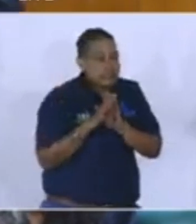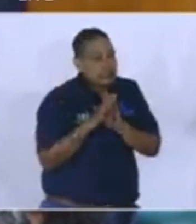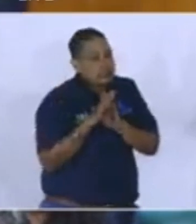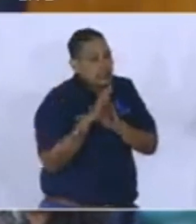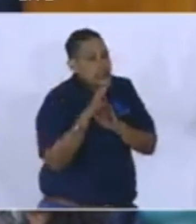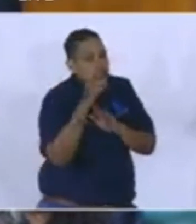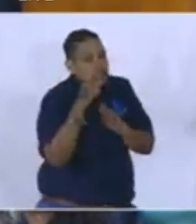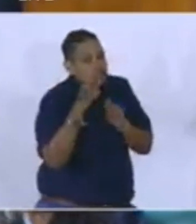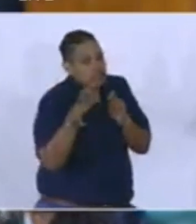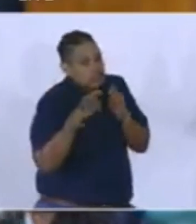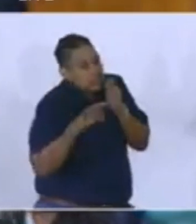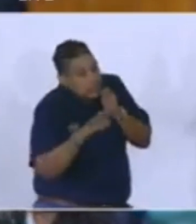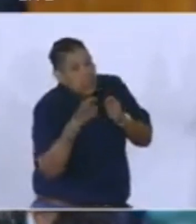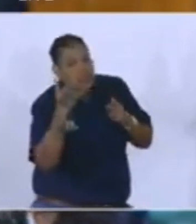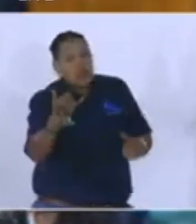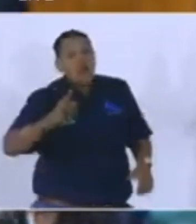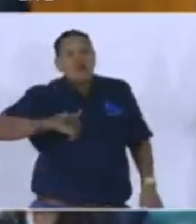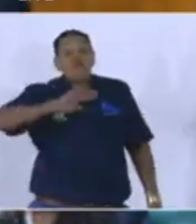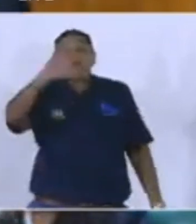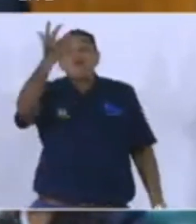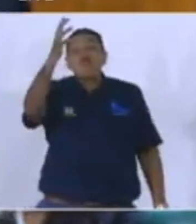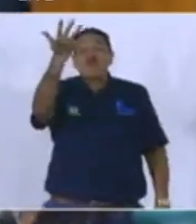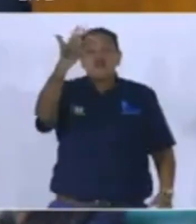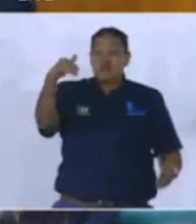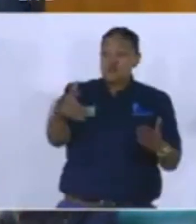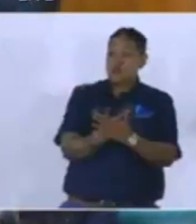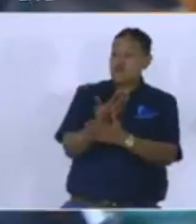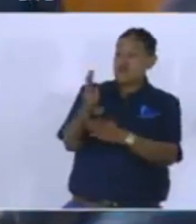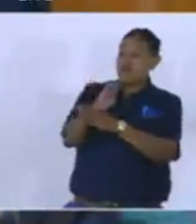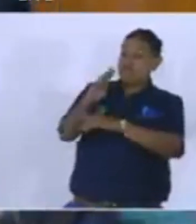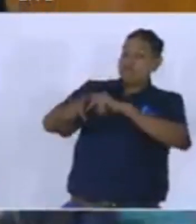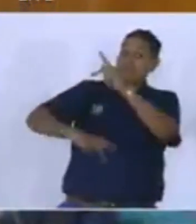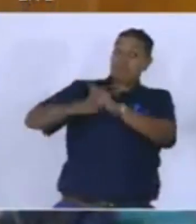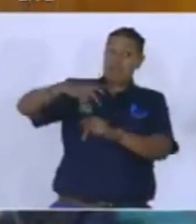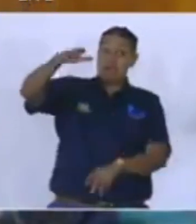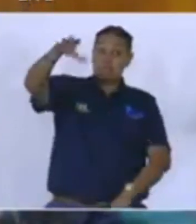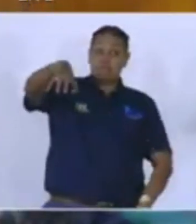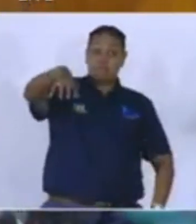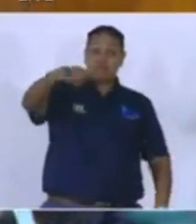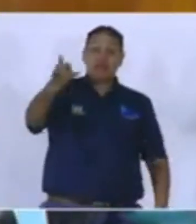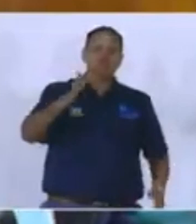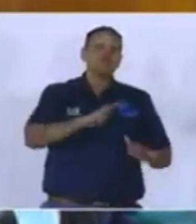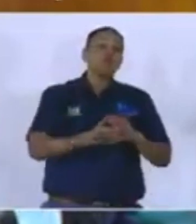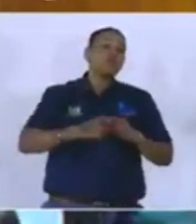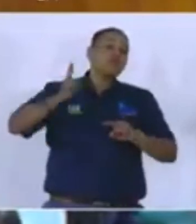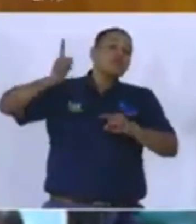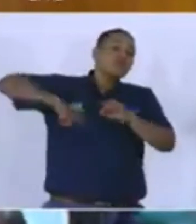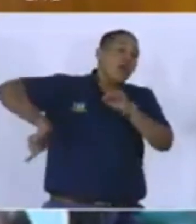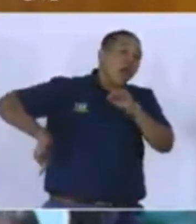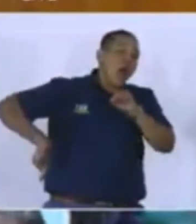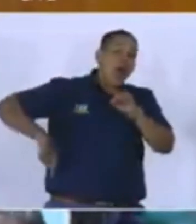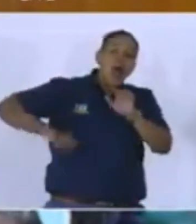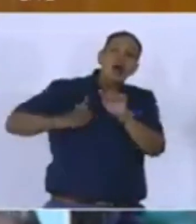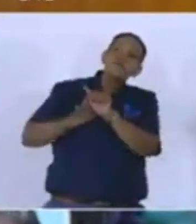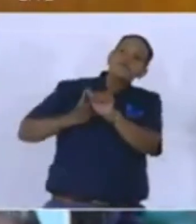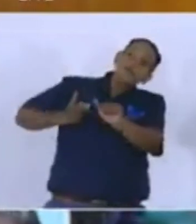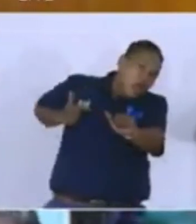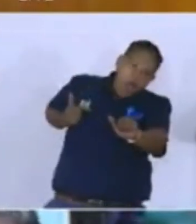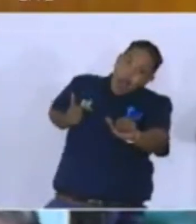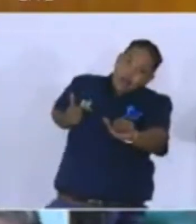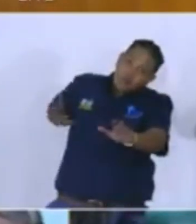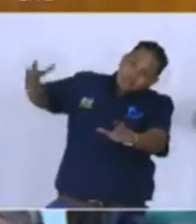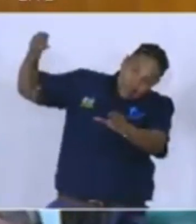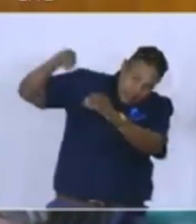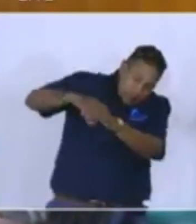We are now in the fifth industrial revolution, and Jamaica cannot afford to be left behind.